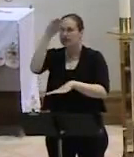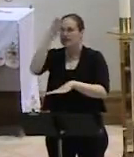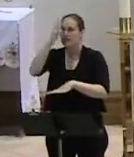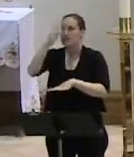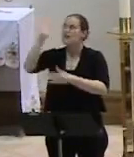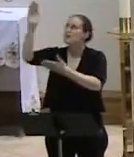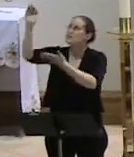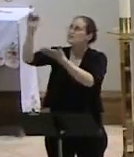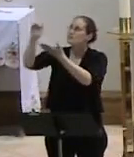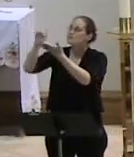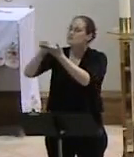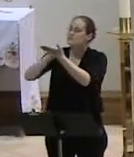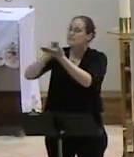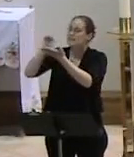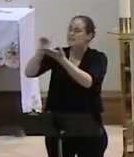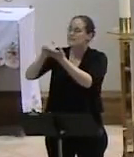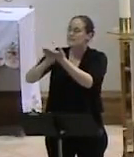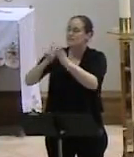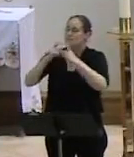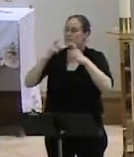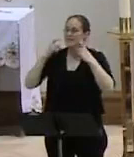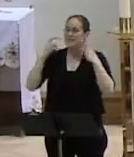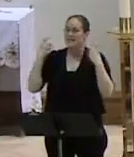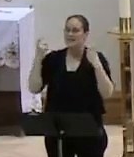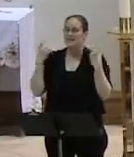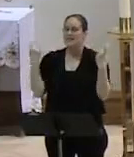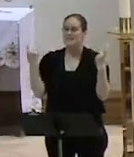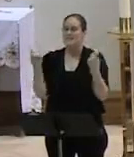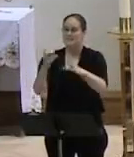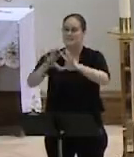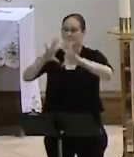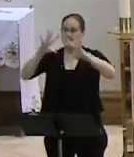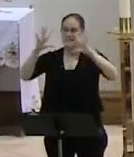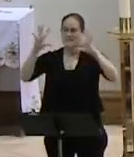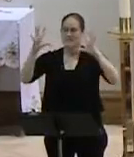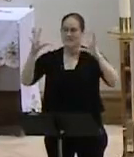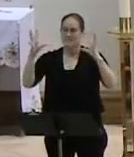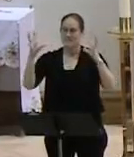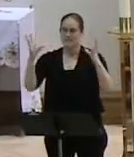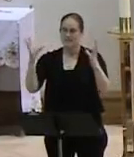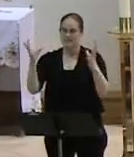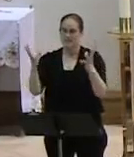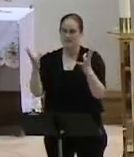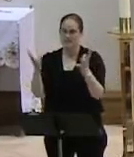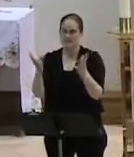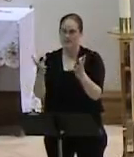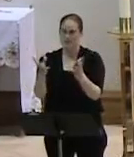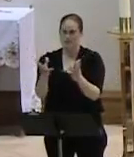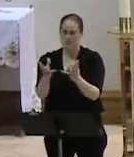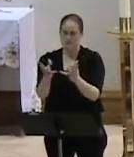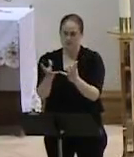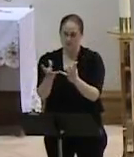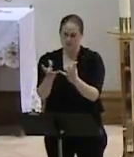Lamb of God, you take away the sins of the